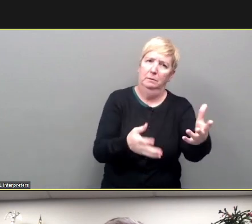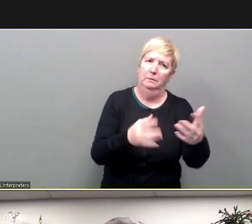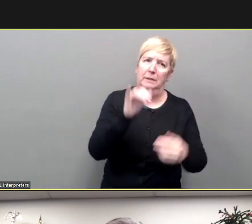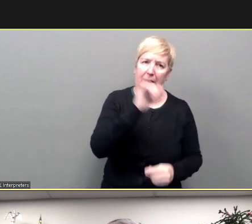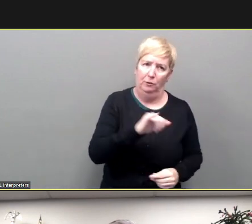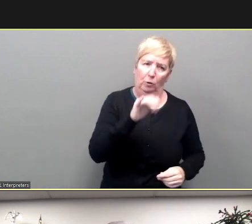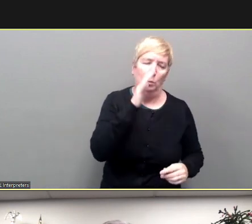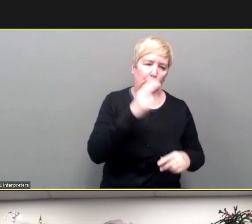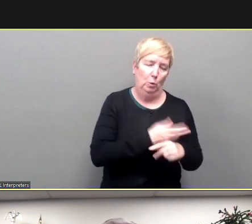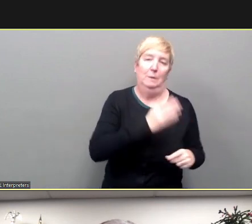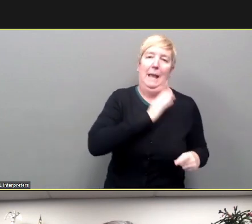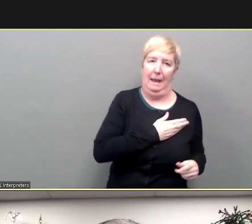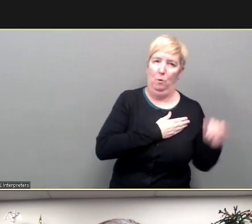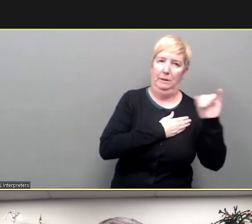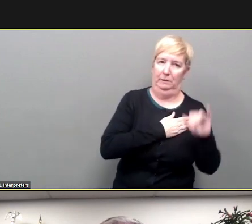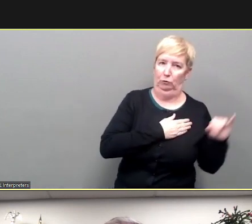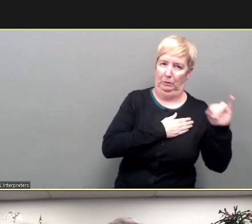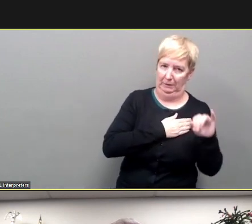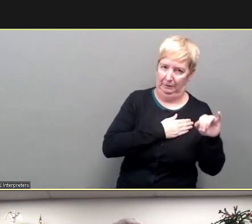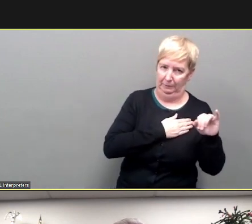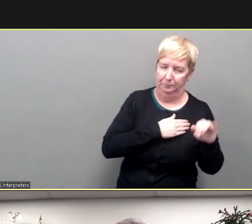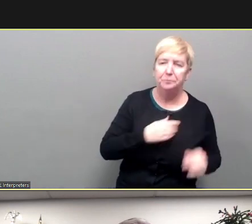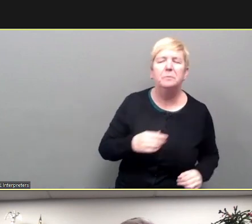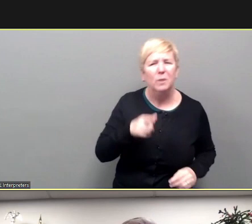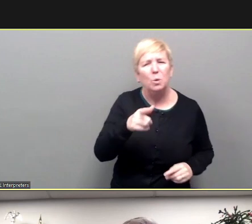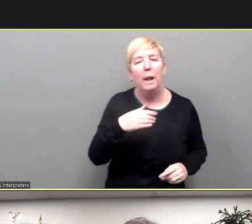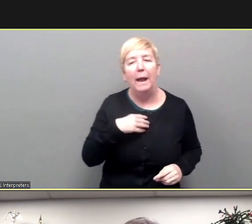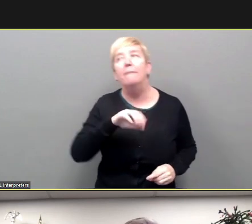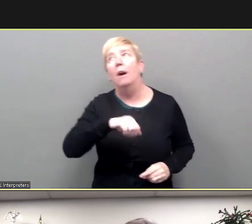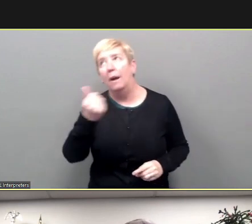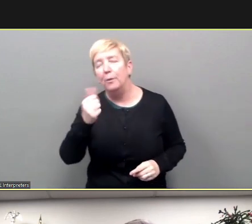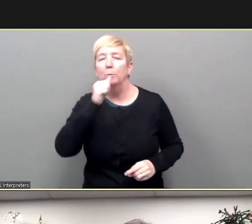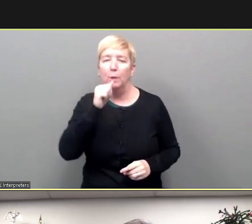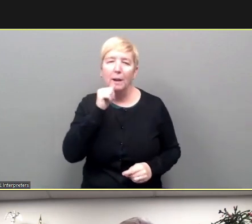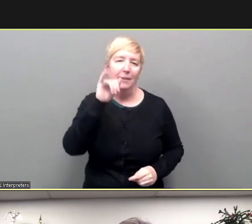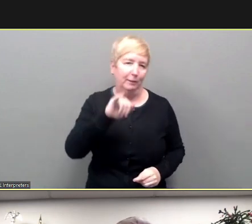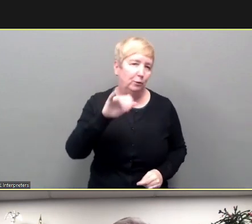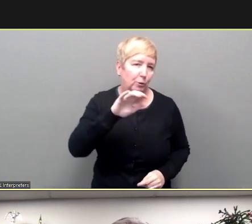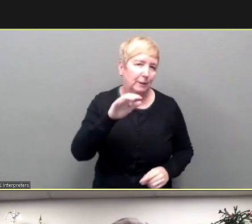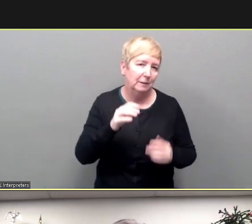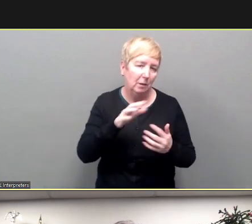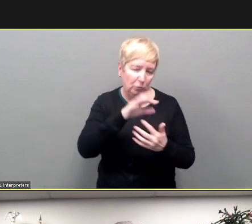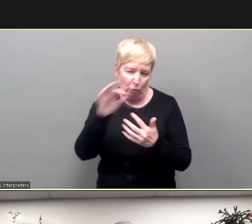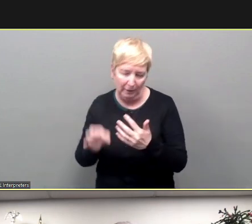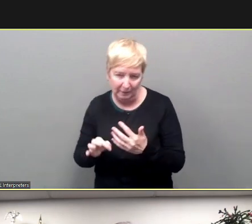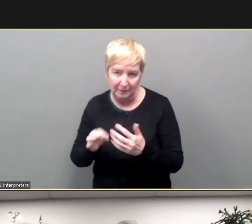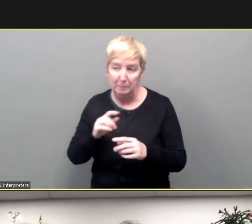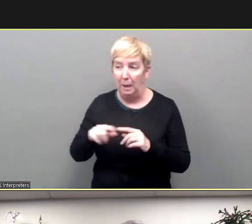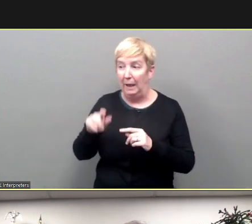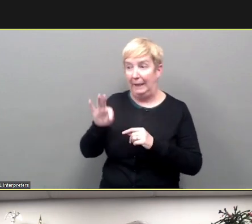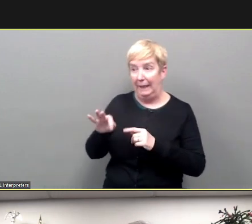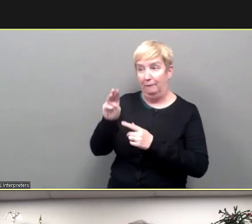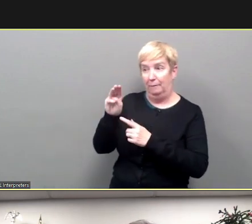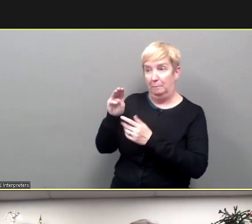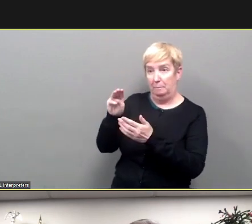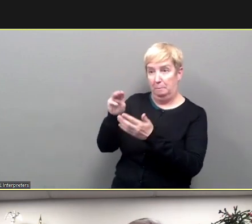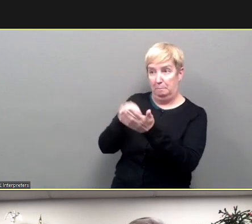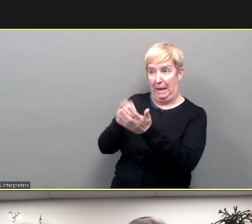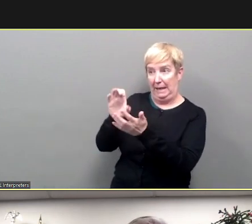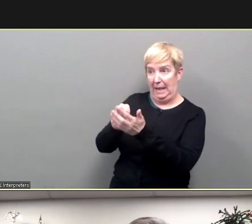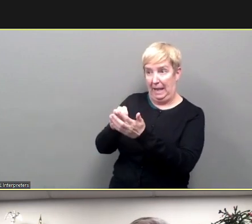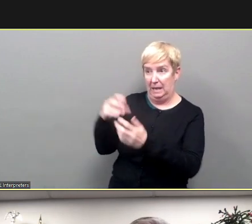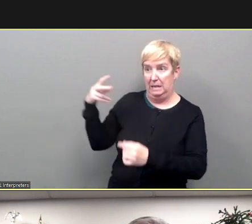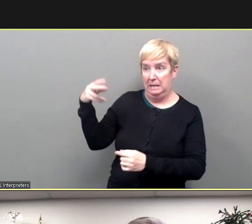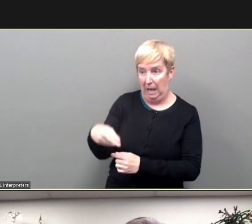New Mexico. Of course, you have lots of other private insurance options, but this one does specifically provide